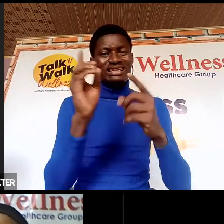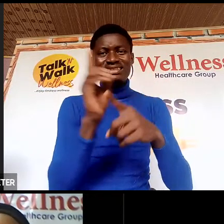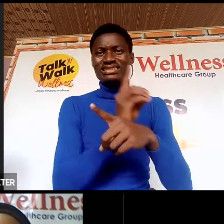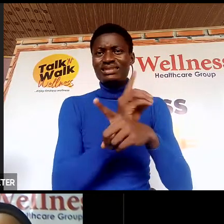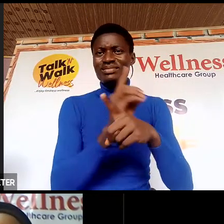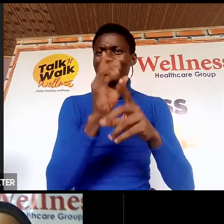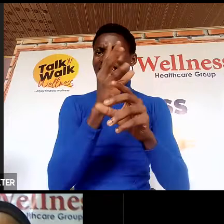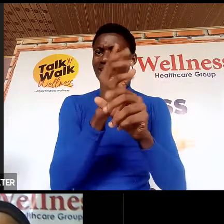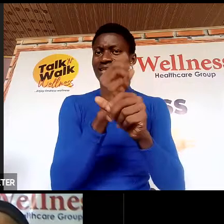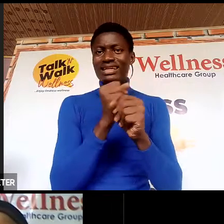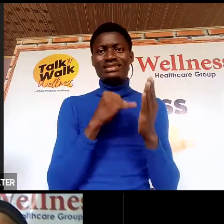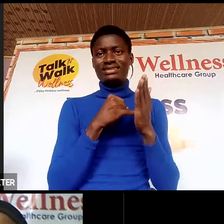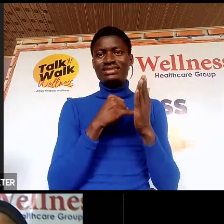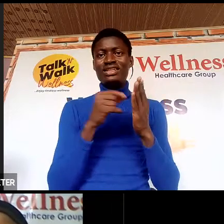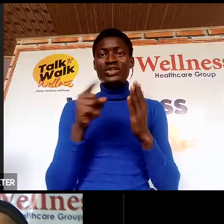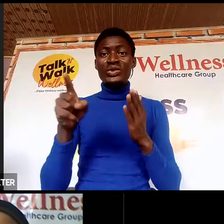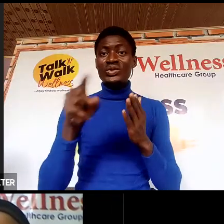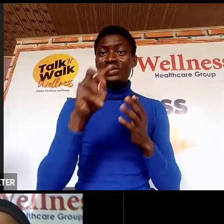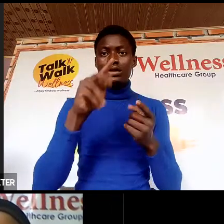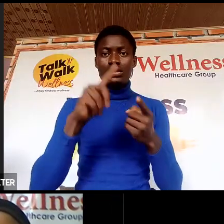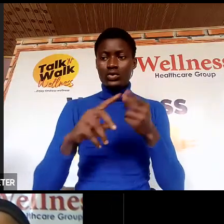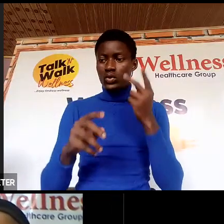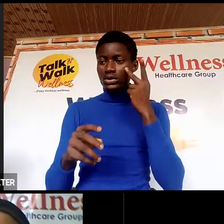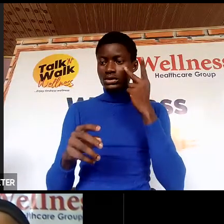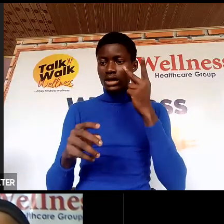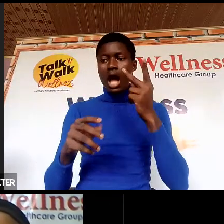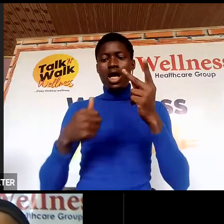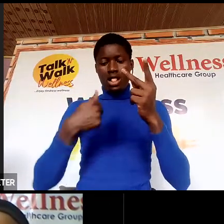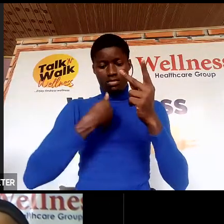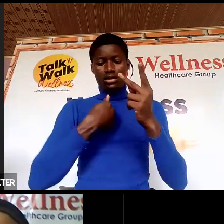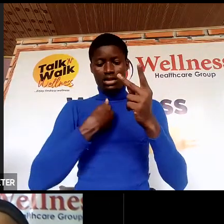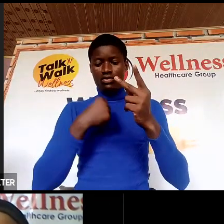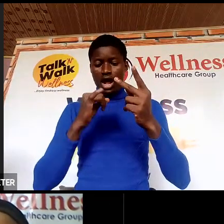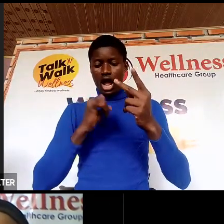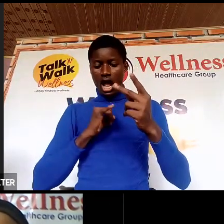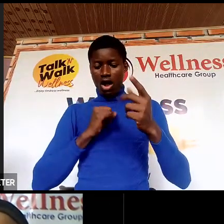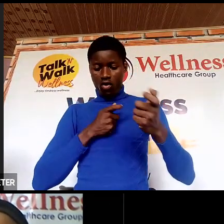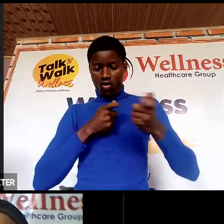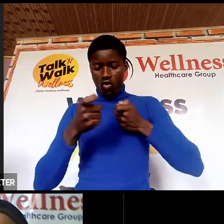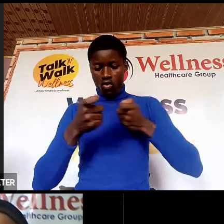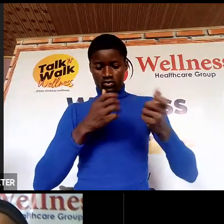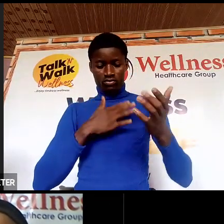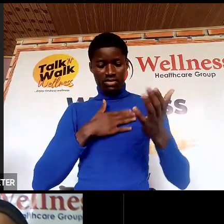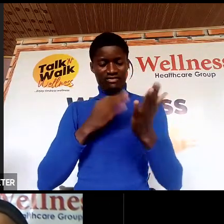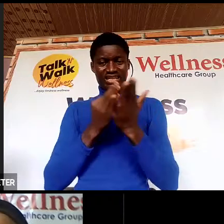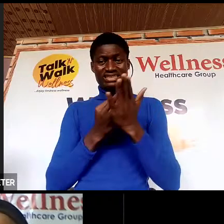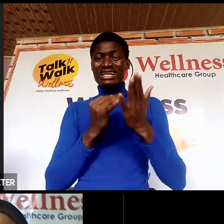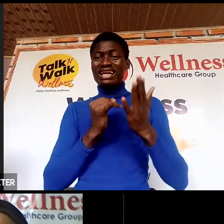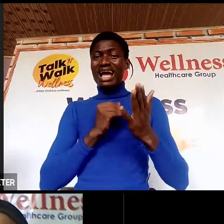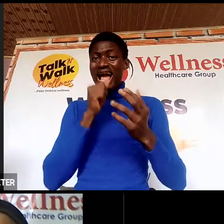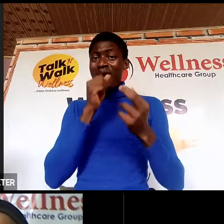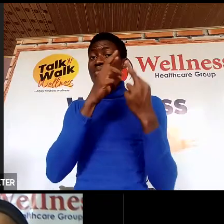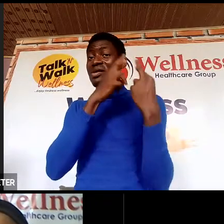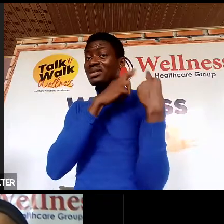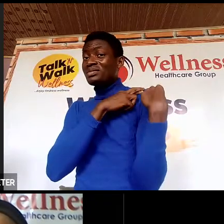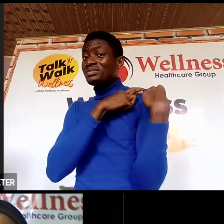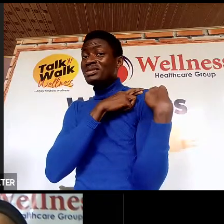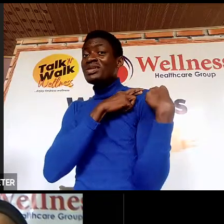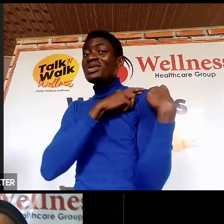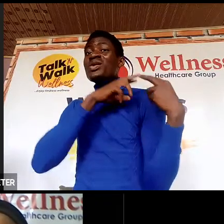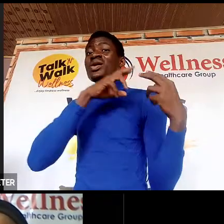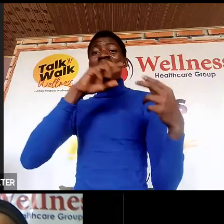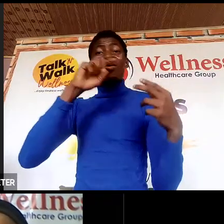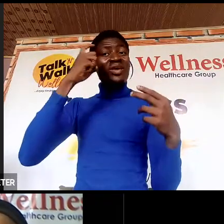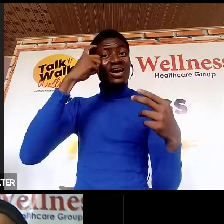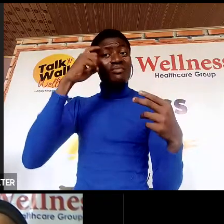your finances. You are responsible for nobody else is responsible, not the government, not your employer, not your family, not your children, not your wife.